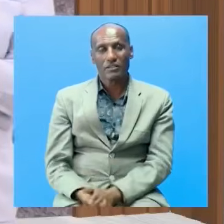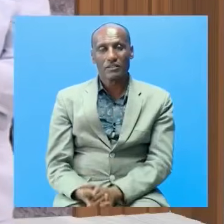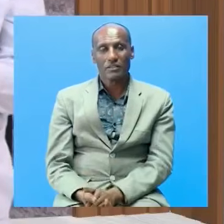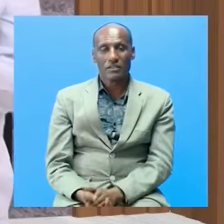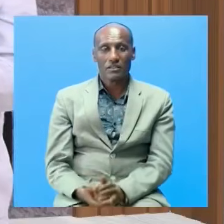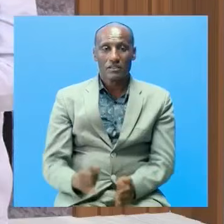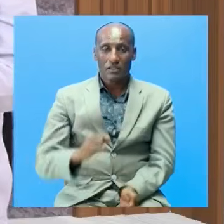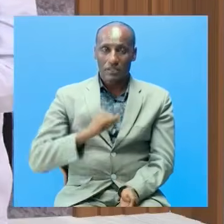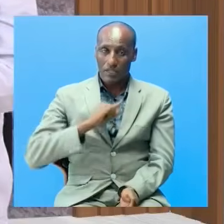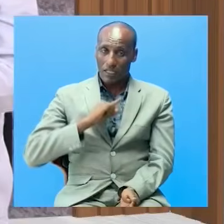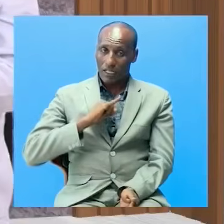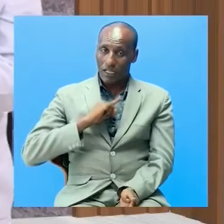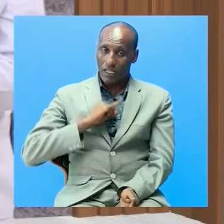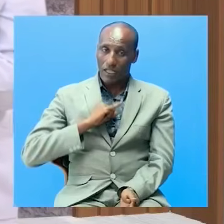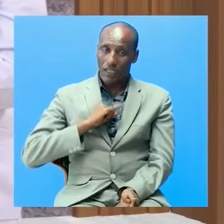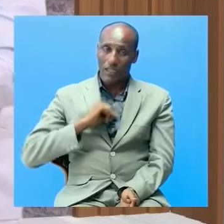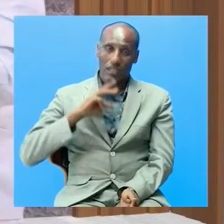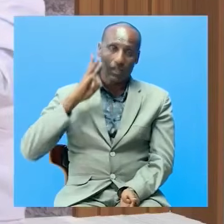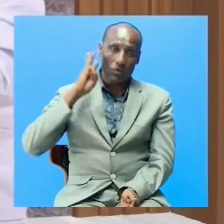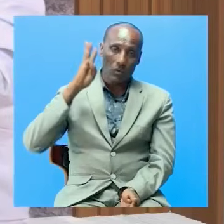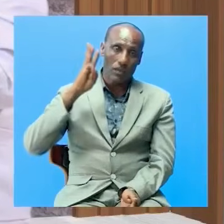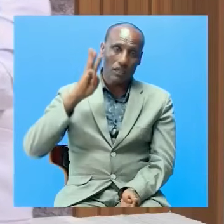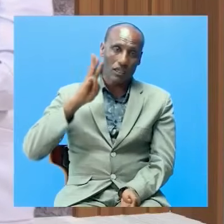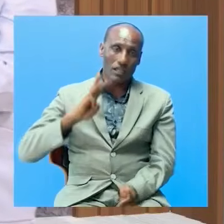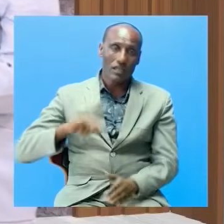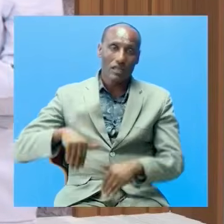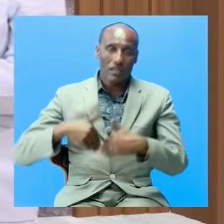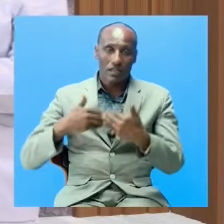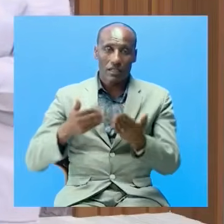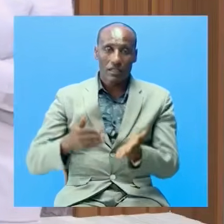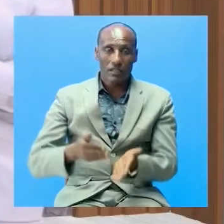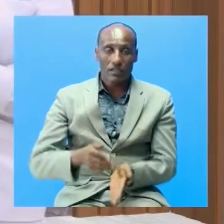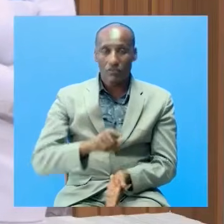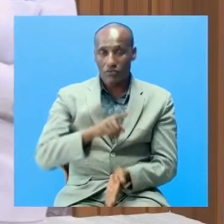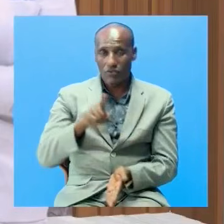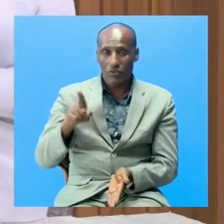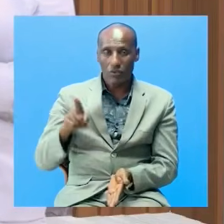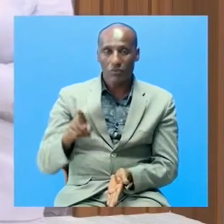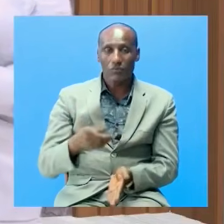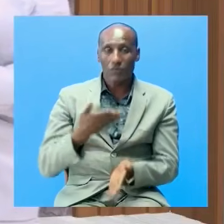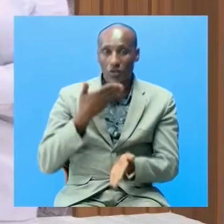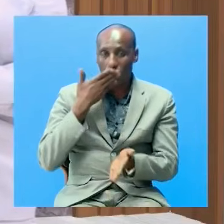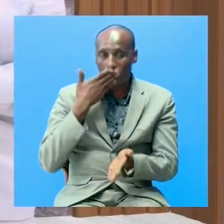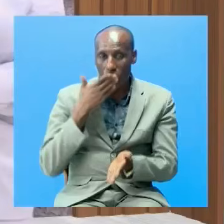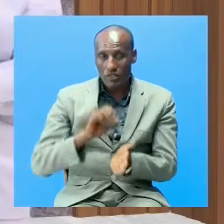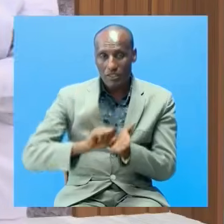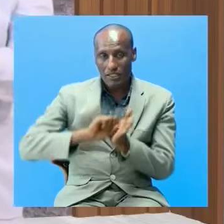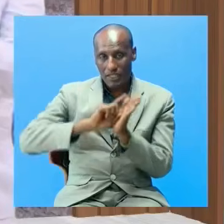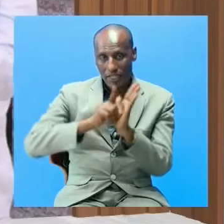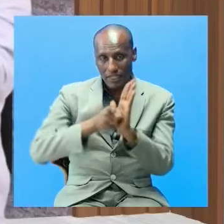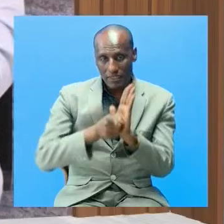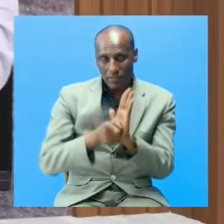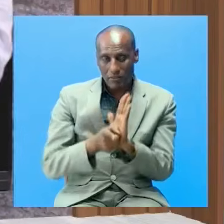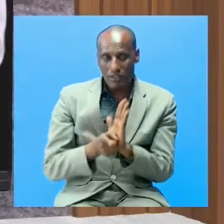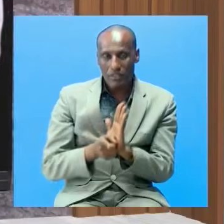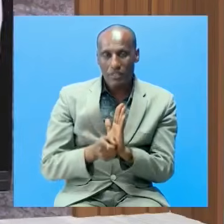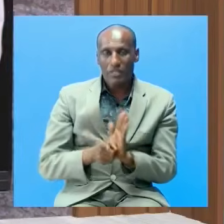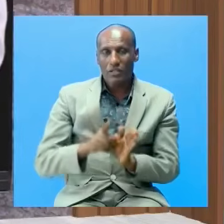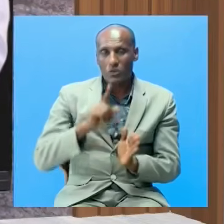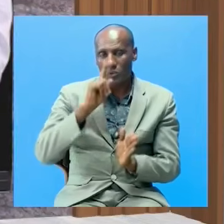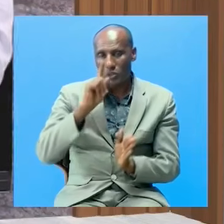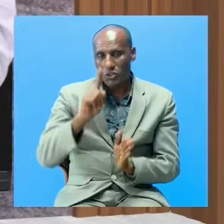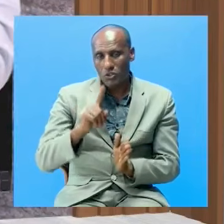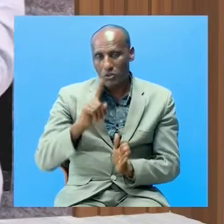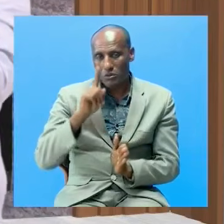and probability. These are the second group. I will give you a good examples just to make you